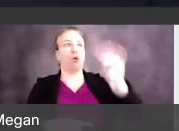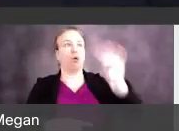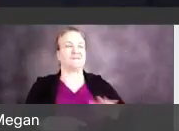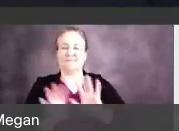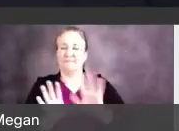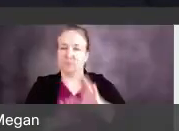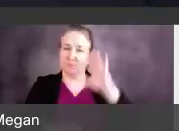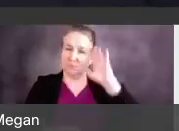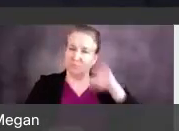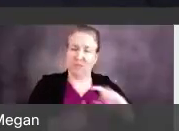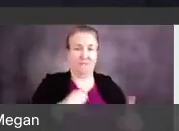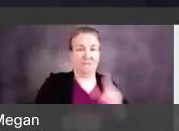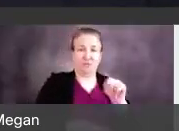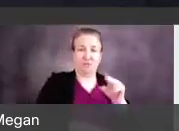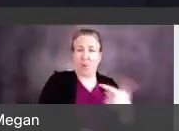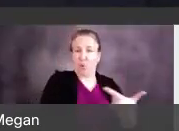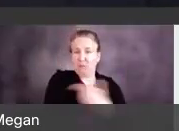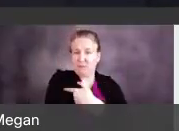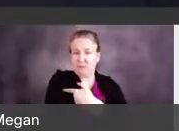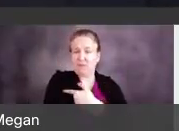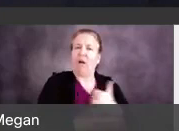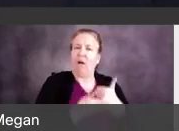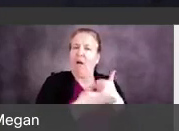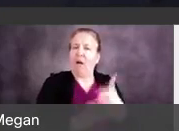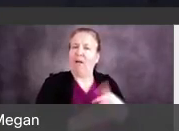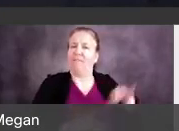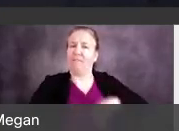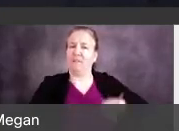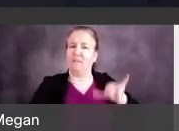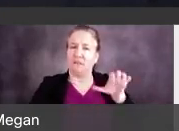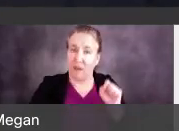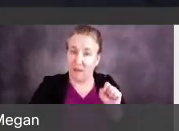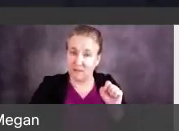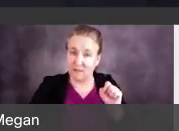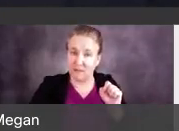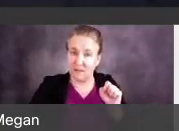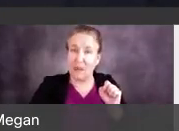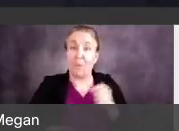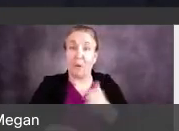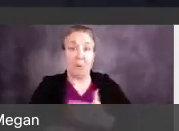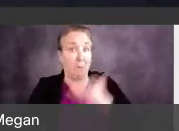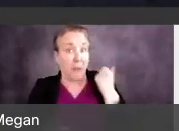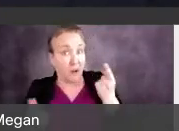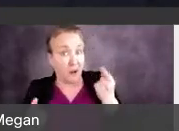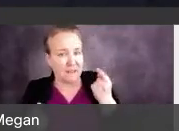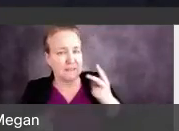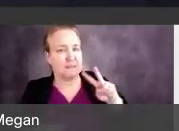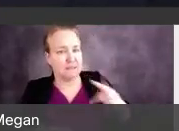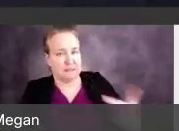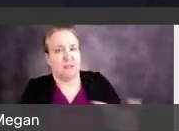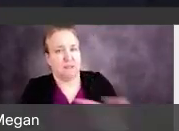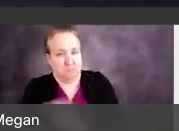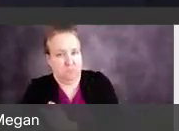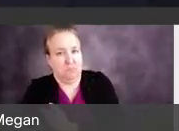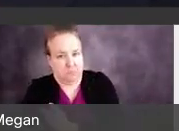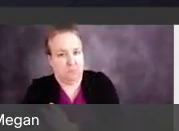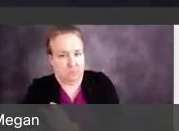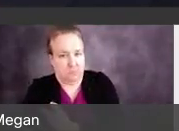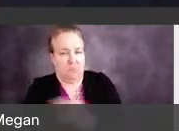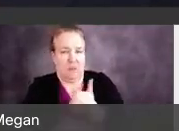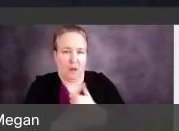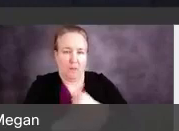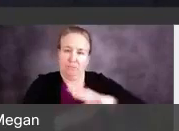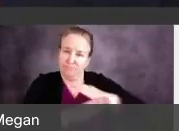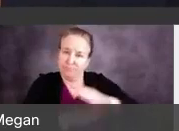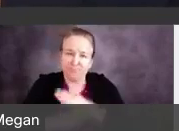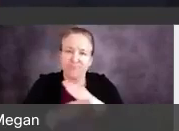are absolutely helpful, but they're not nearly as good as 2 doses in terms of preventing serious